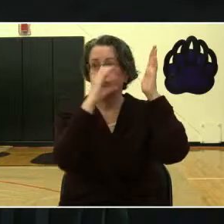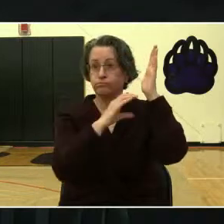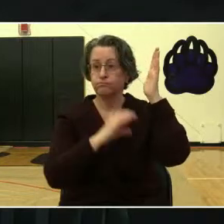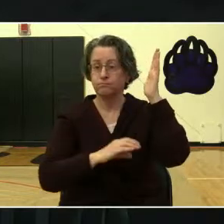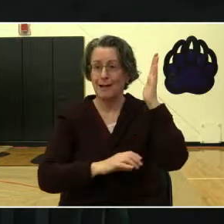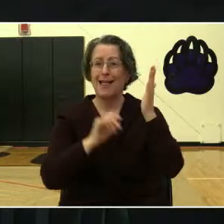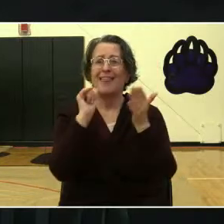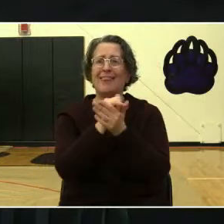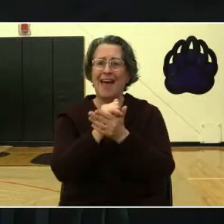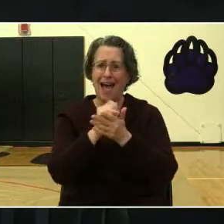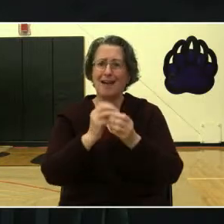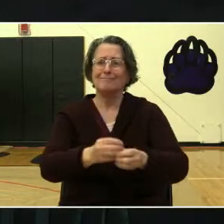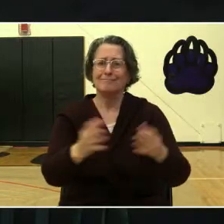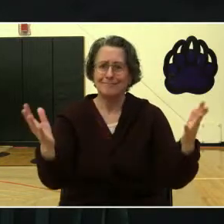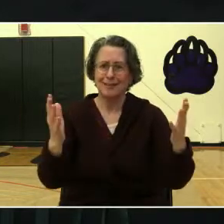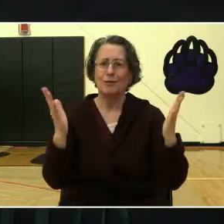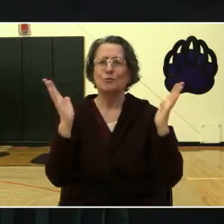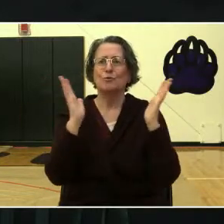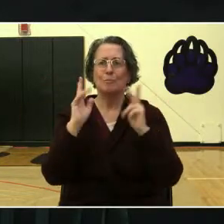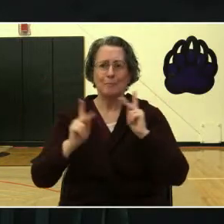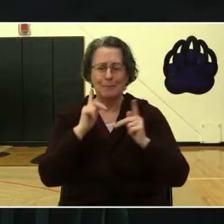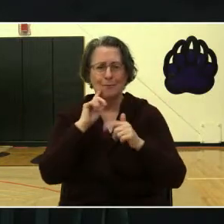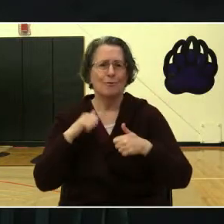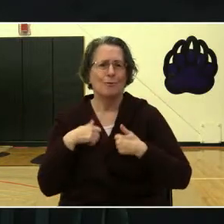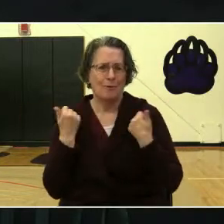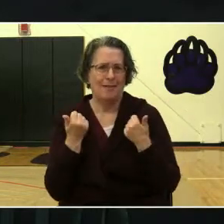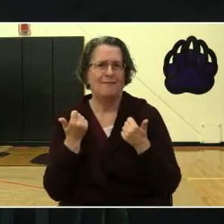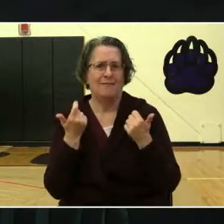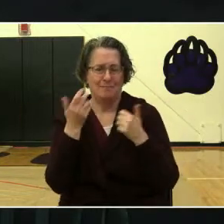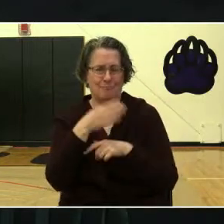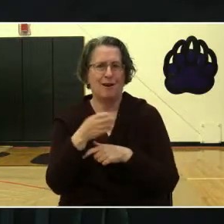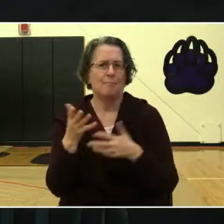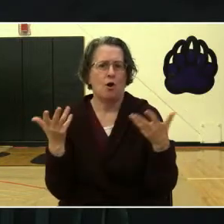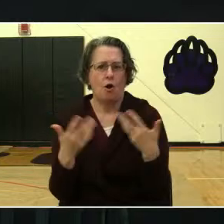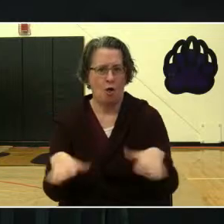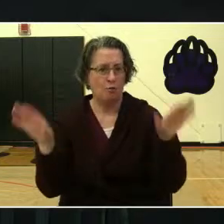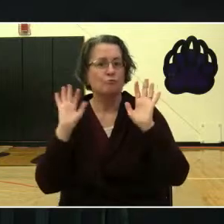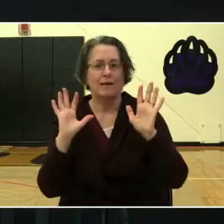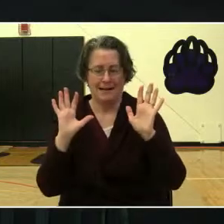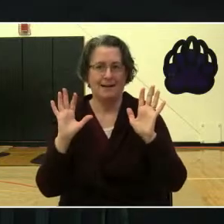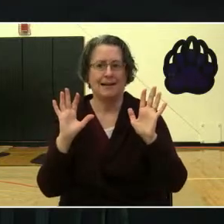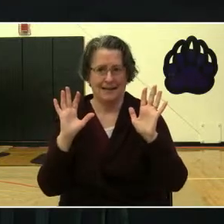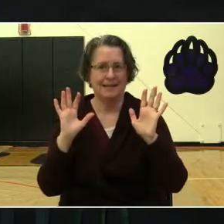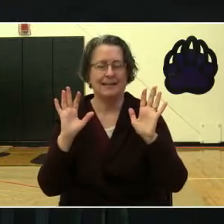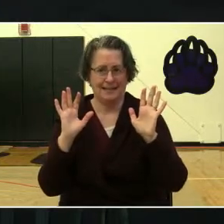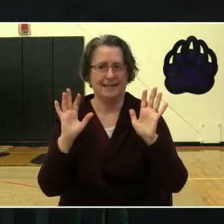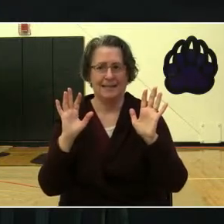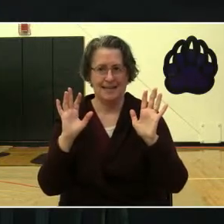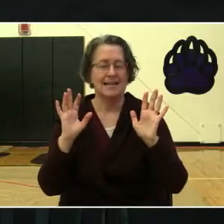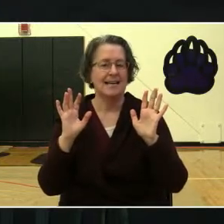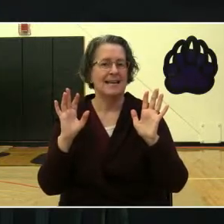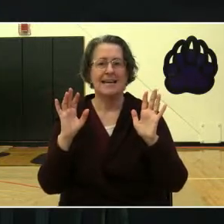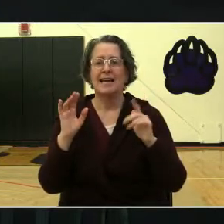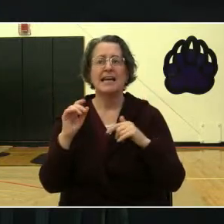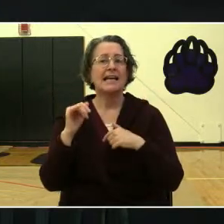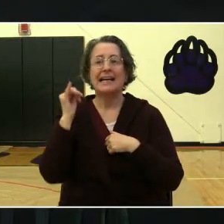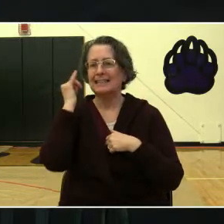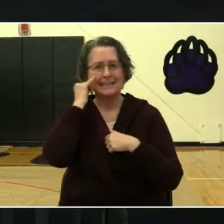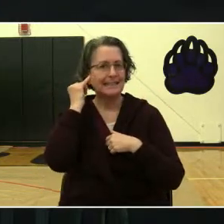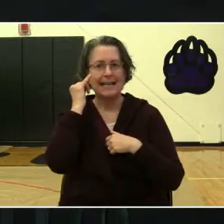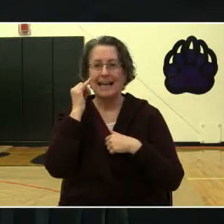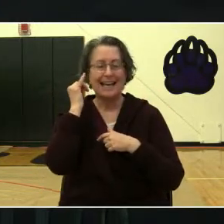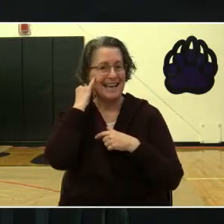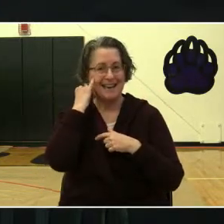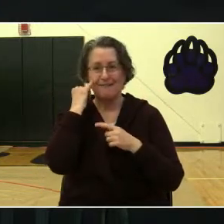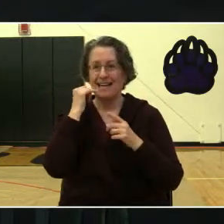notice of the matters that are uh um being acted on a town meeting it would not be Germaine if select